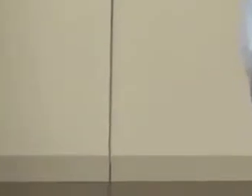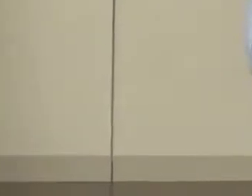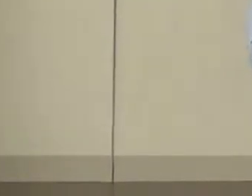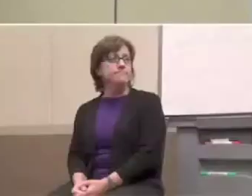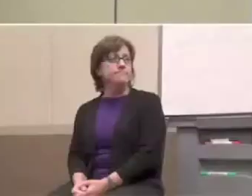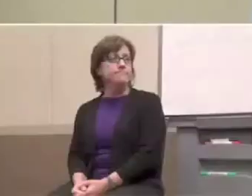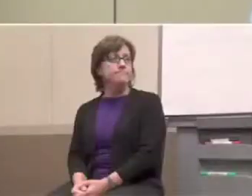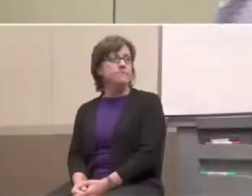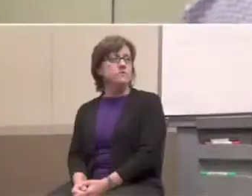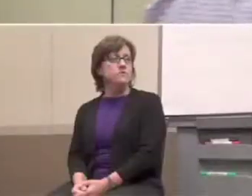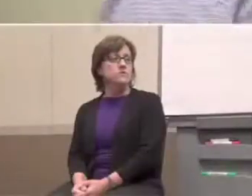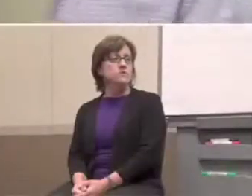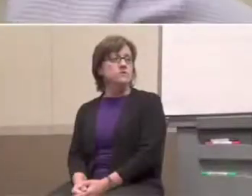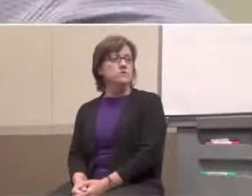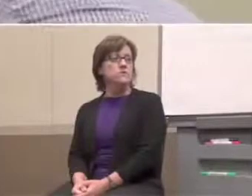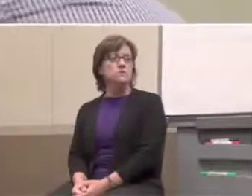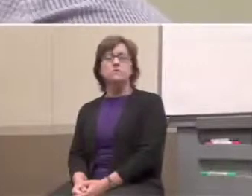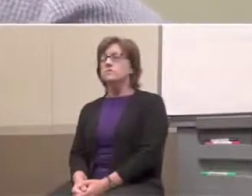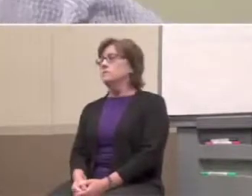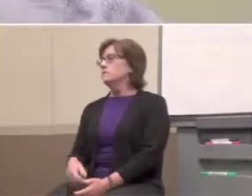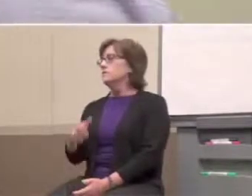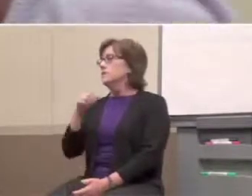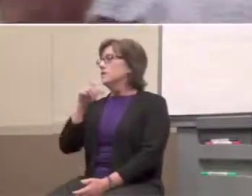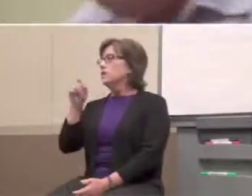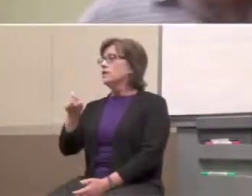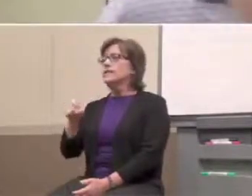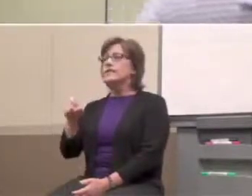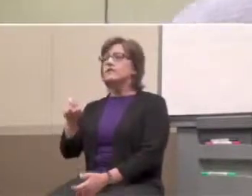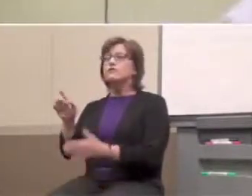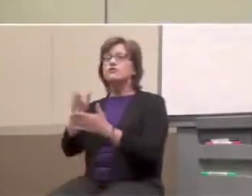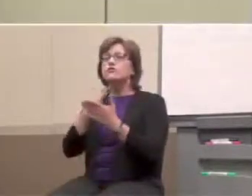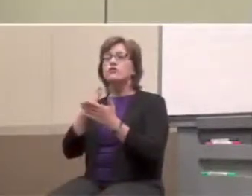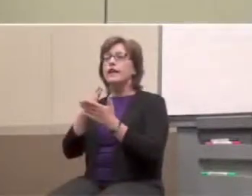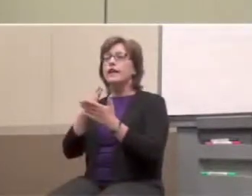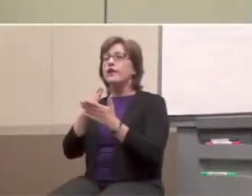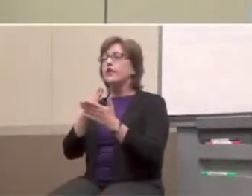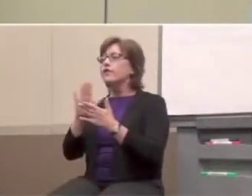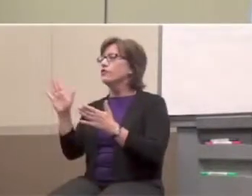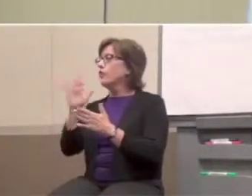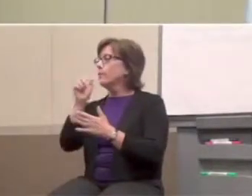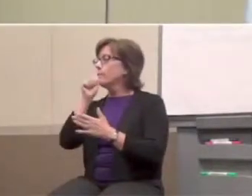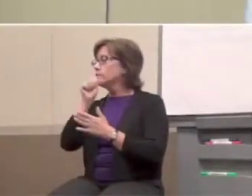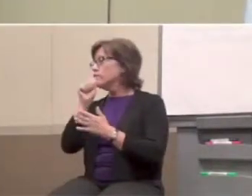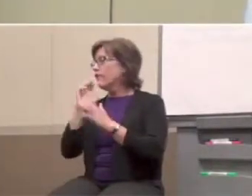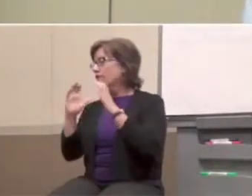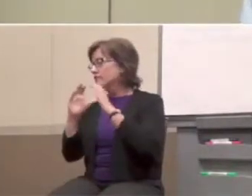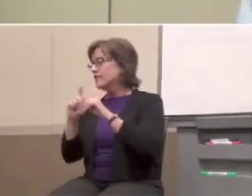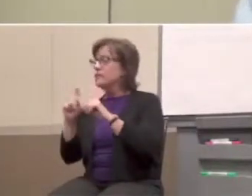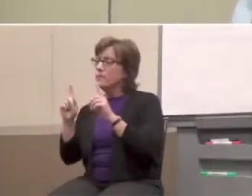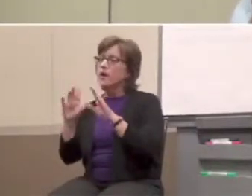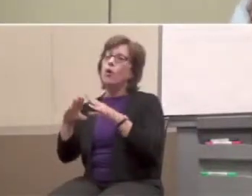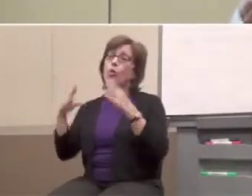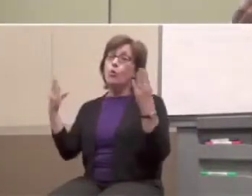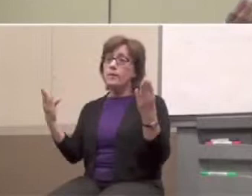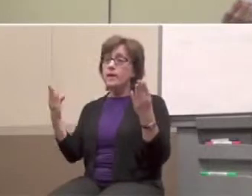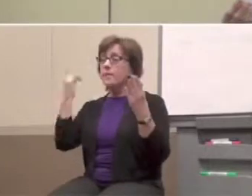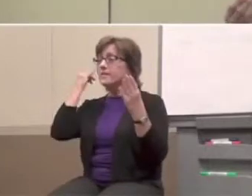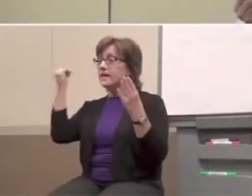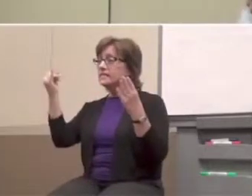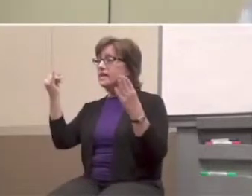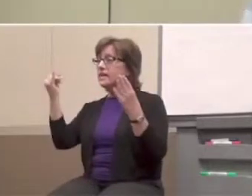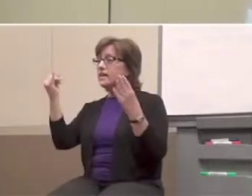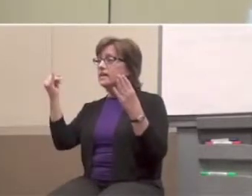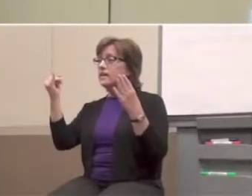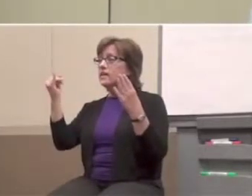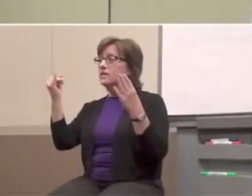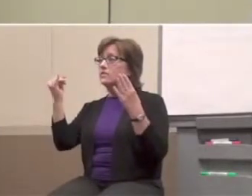I don't need you to share your personal conversations here, but I wanted to open up the idea to look at how your frustrations might be